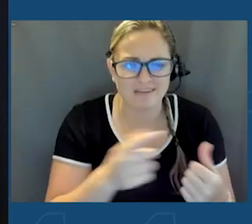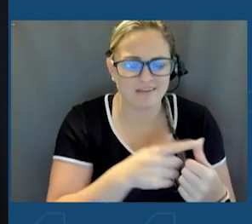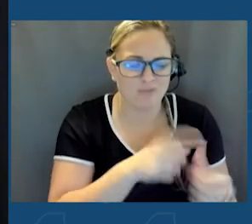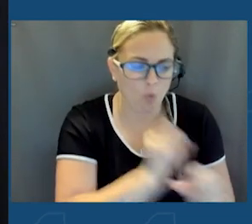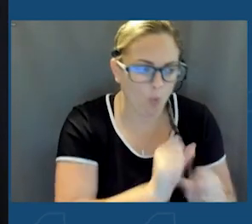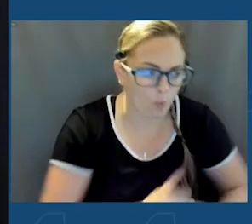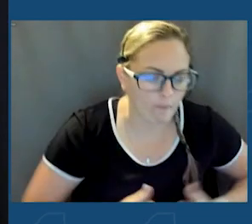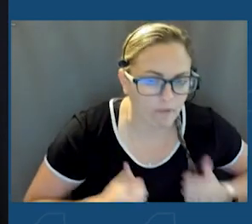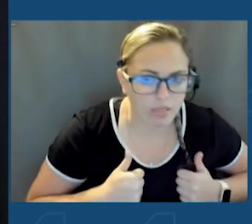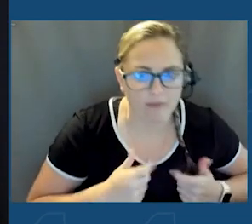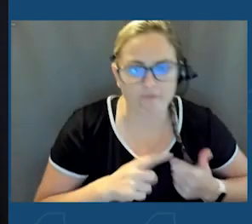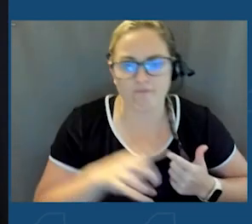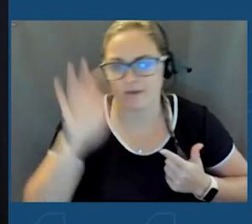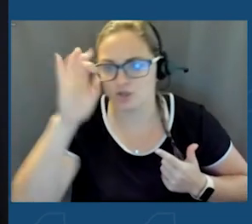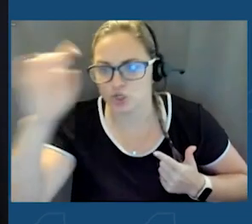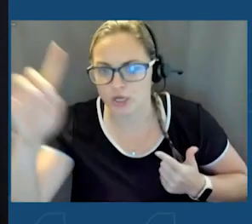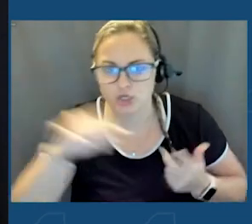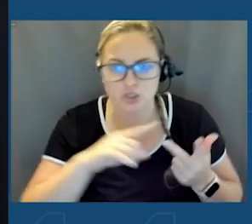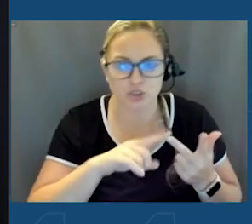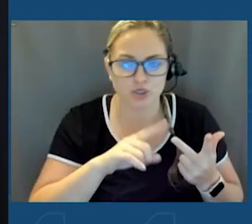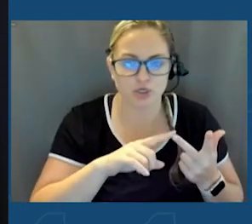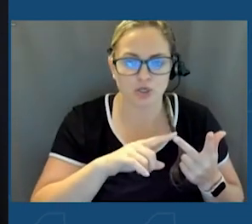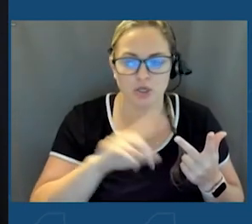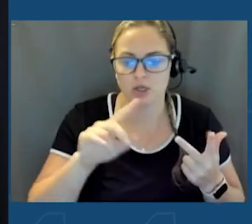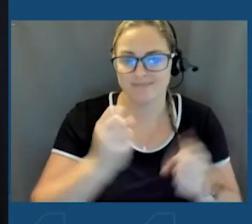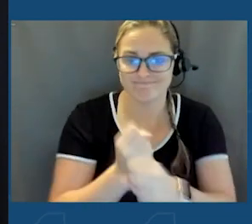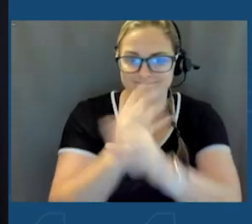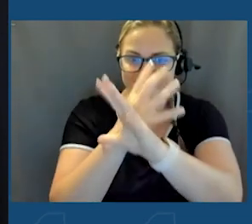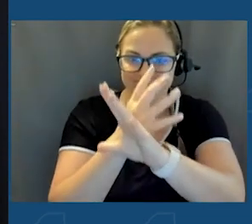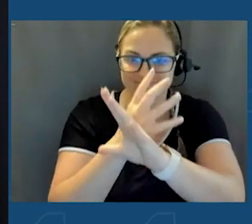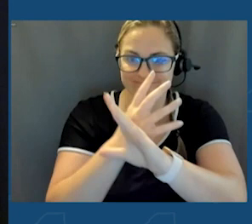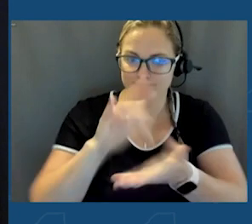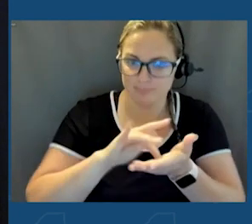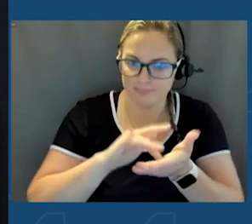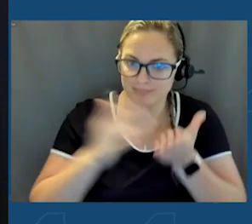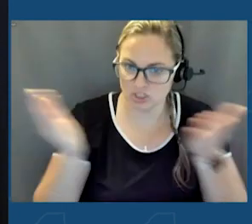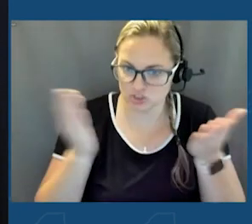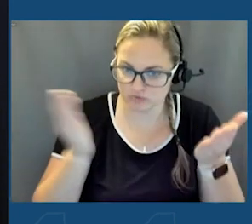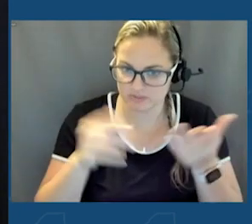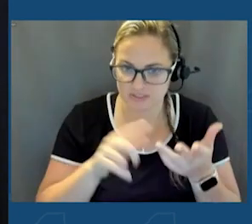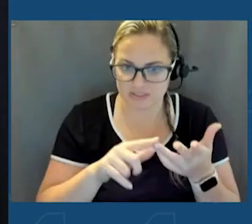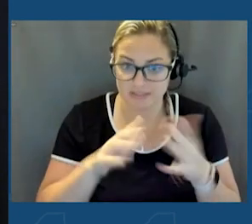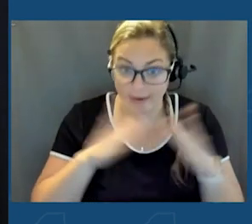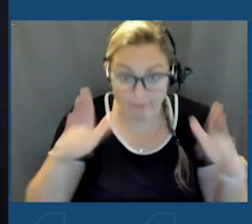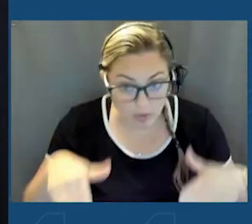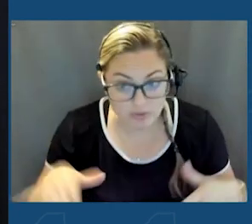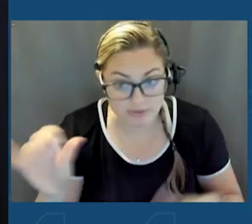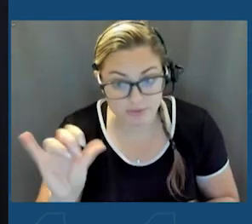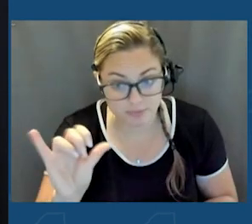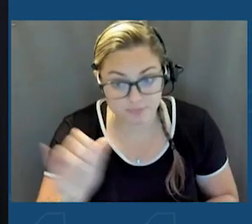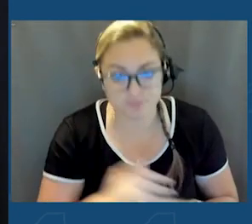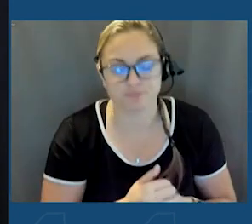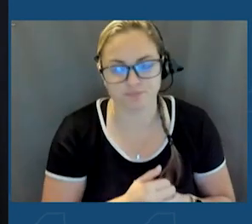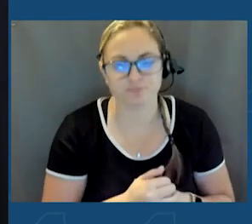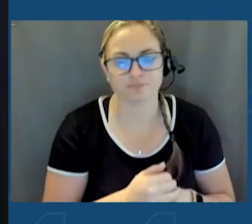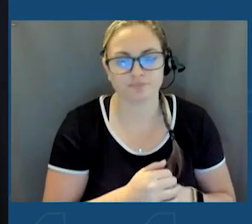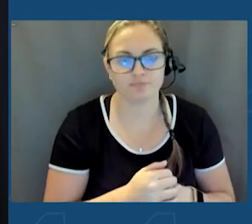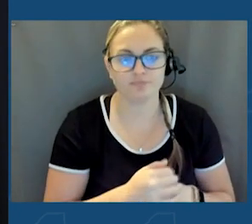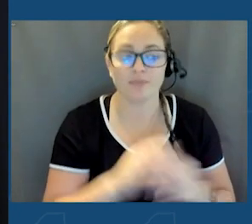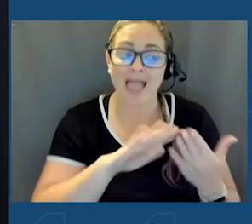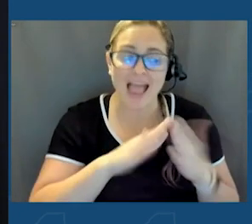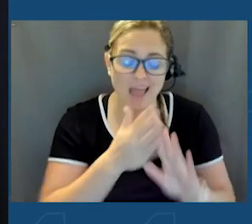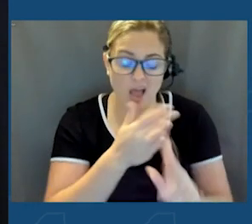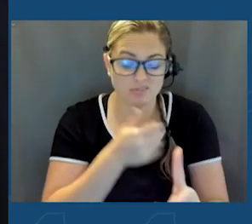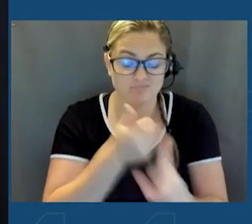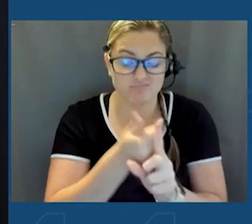life, education, telehealth services, all the way to housing. And with hotels hit so hard by the pandemic, many